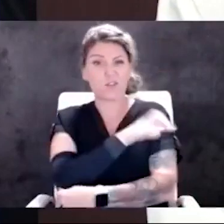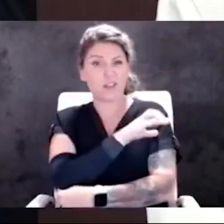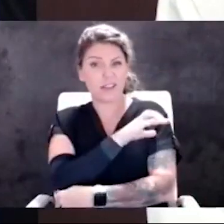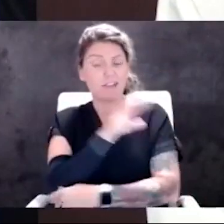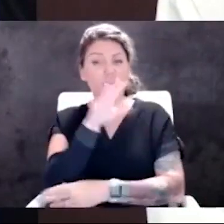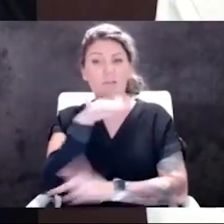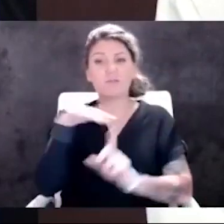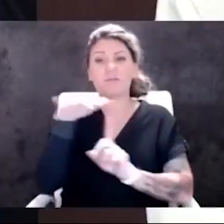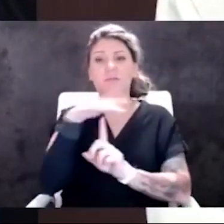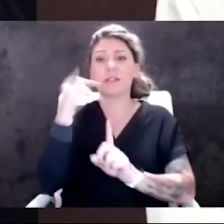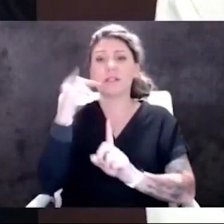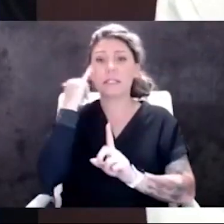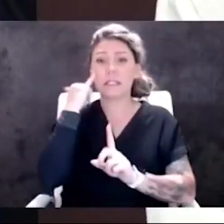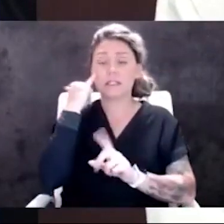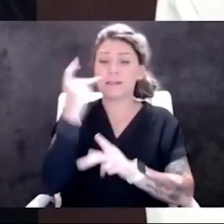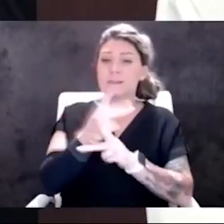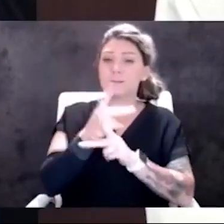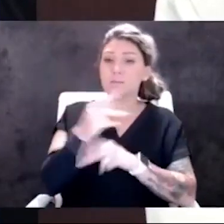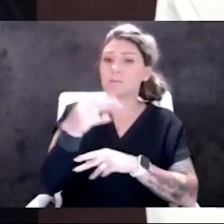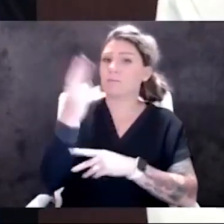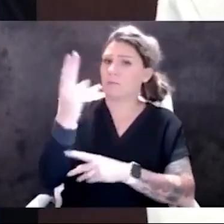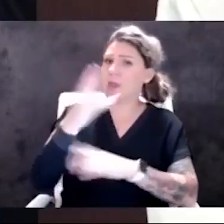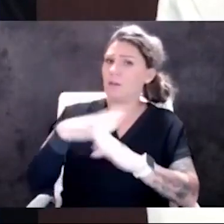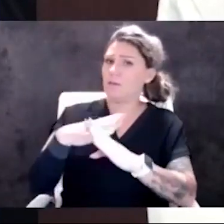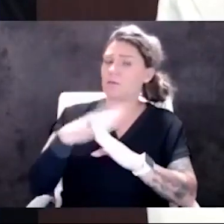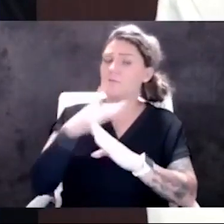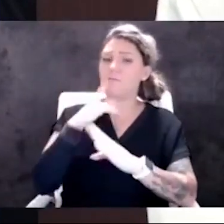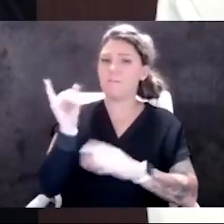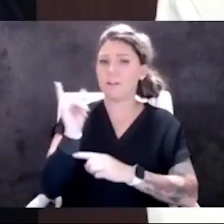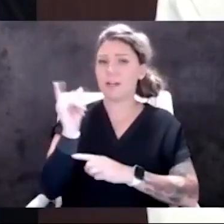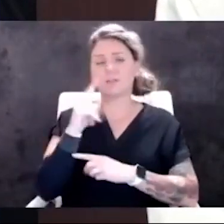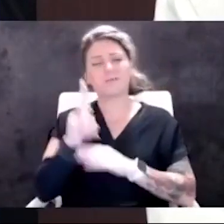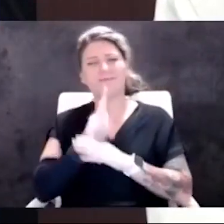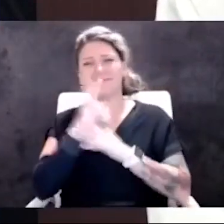with highly resistant infections, we'll still be masked. We've been doing that for years. In the OR, you're going to